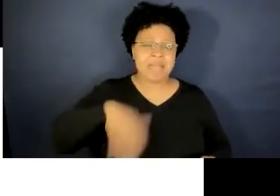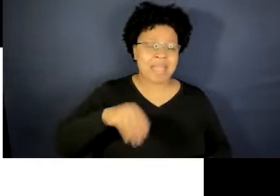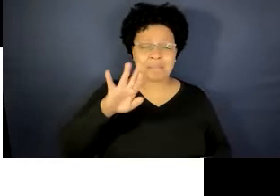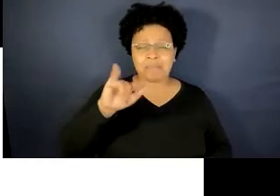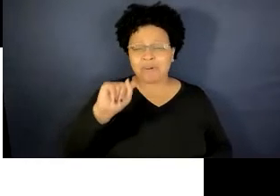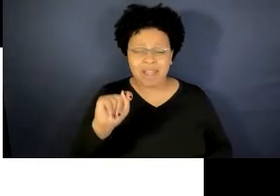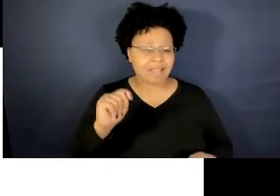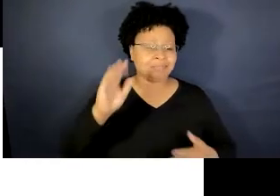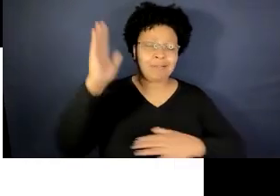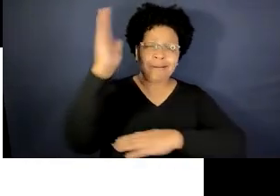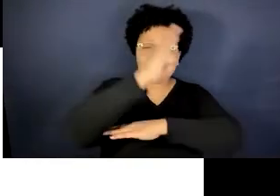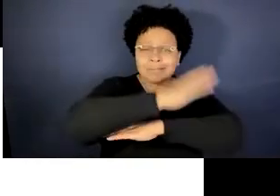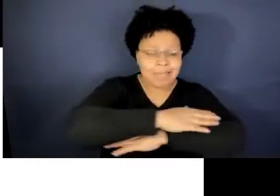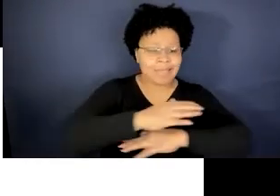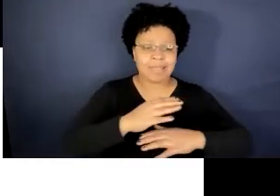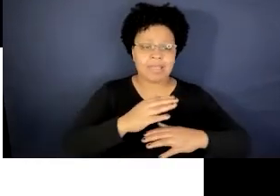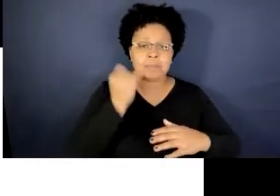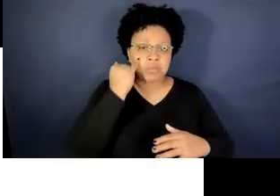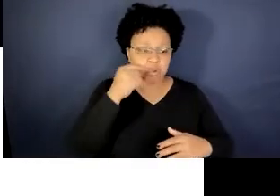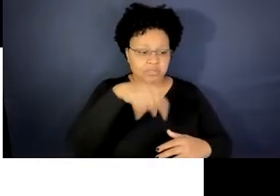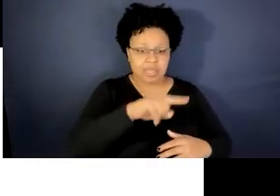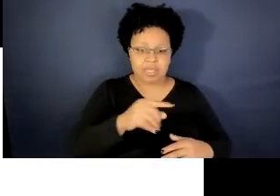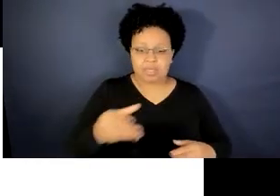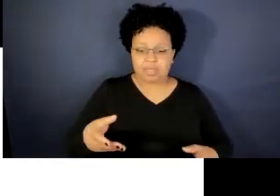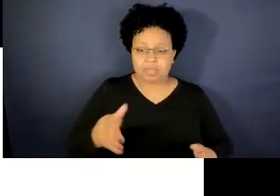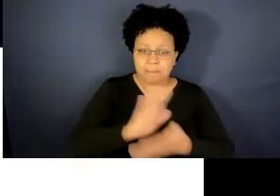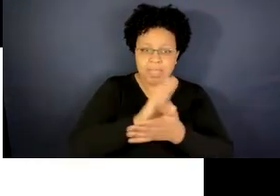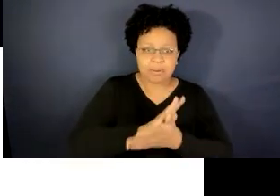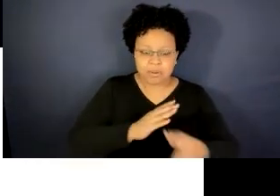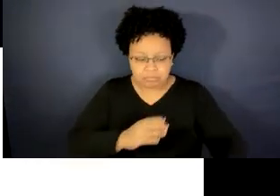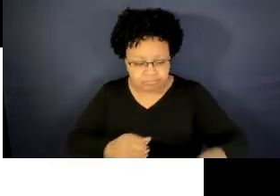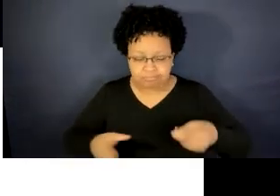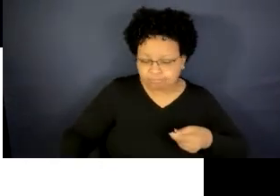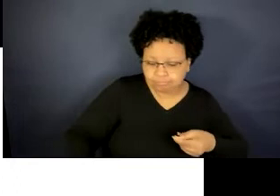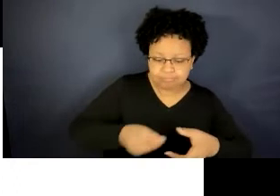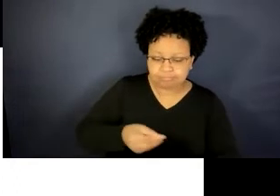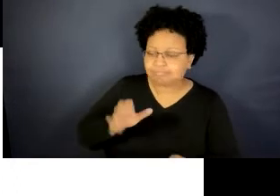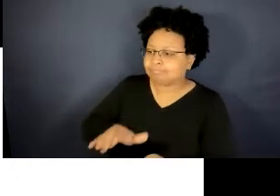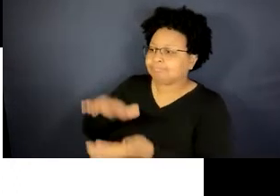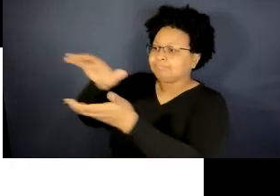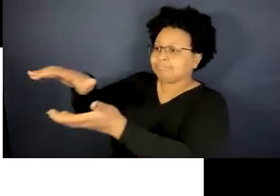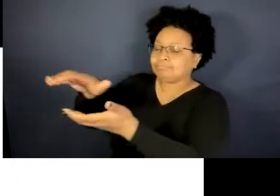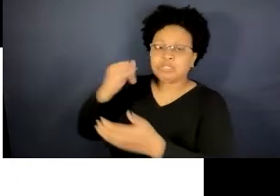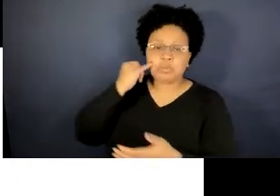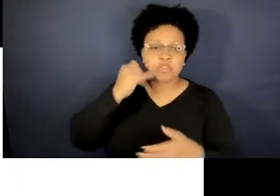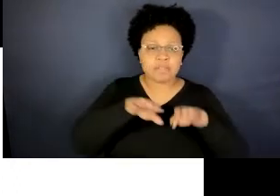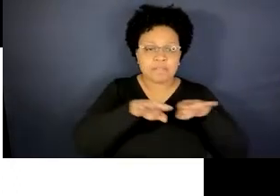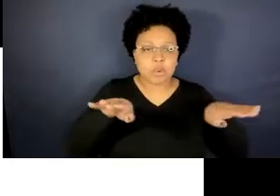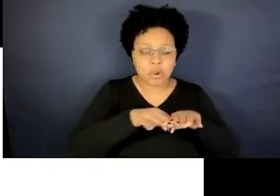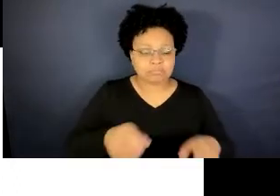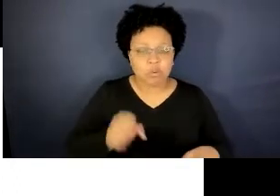wanted their parents to know how they helped me out that day by picking up paper off the school ground and put it in the trash